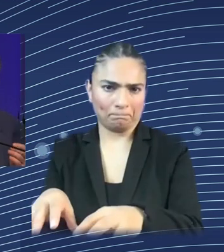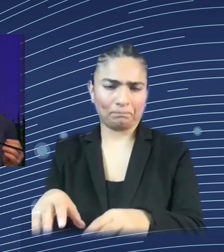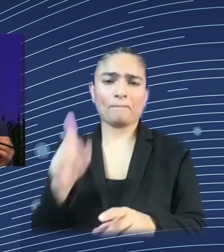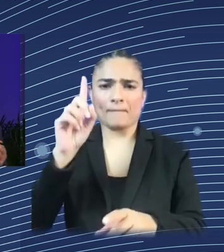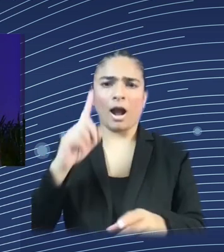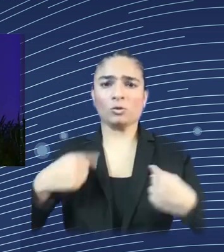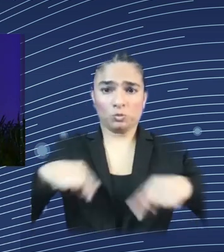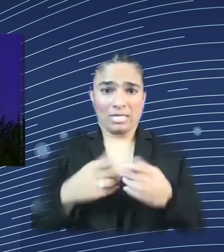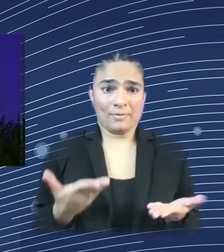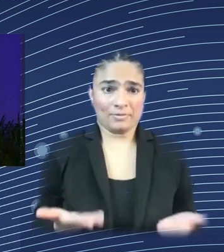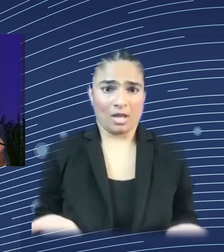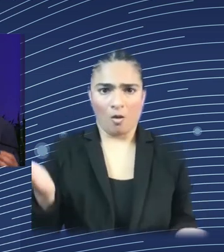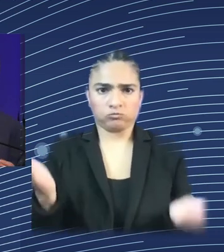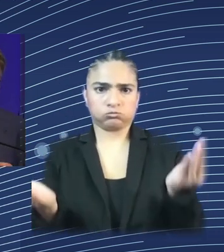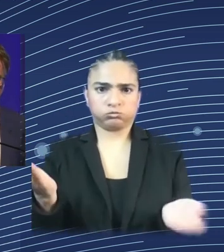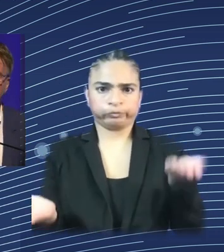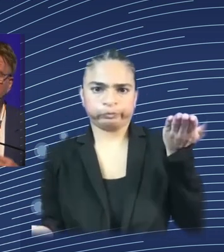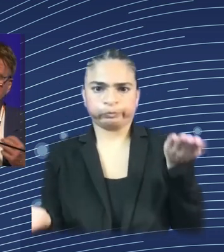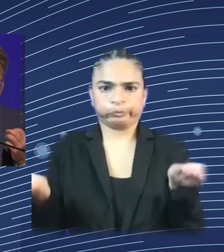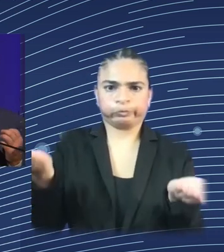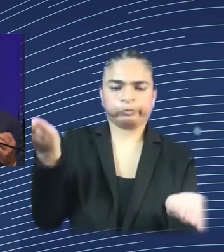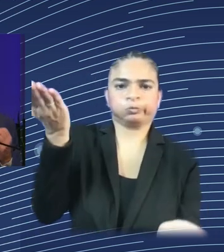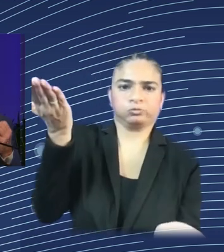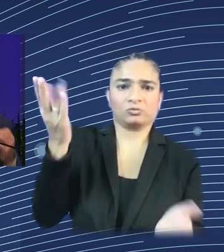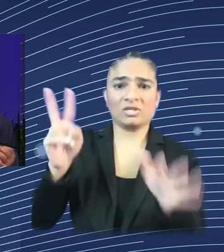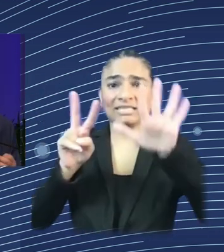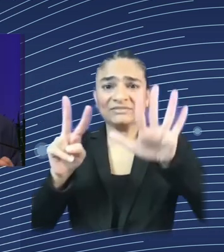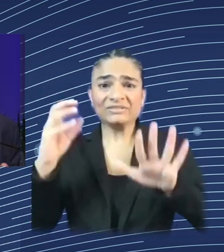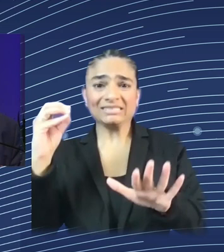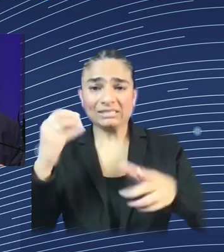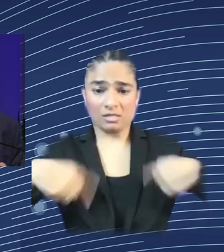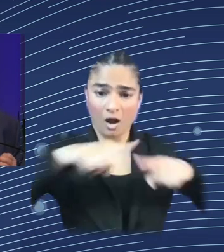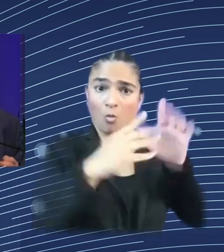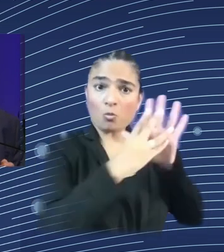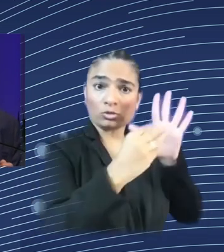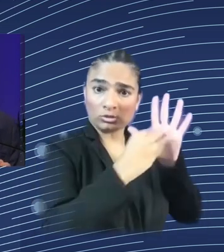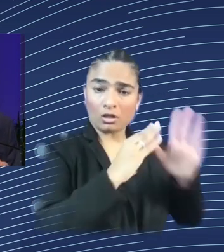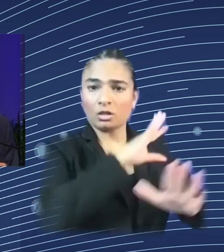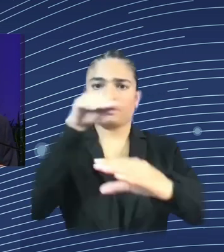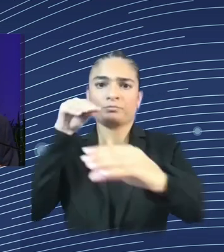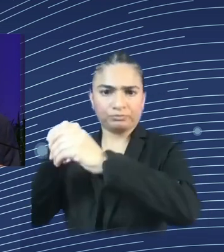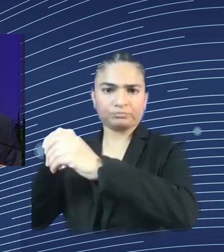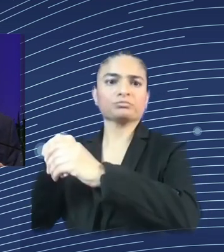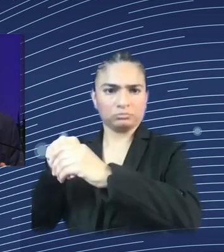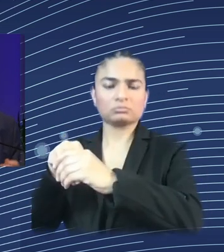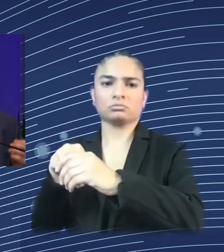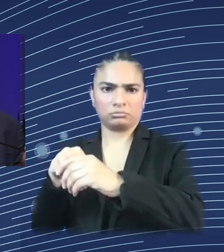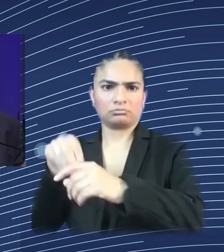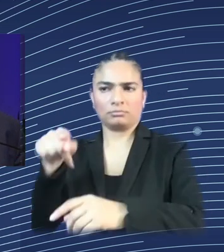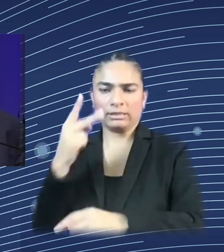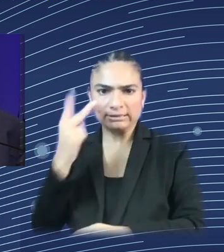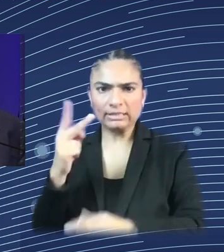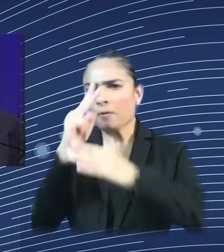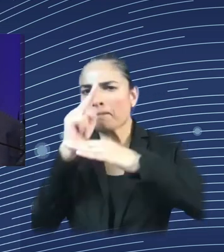model, our scenarios, there's a prediction there's going to be social fraud or